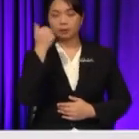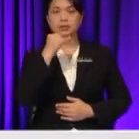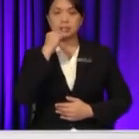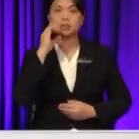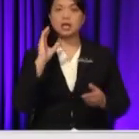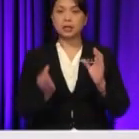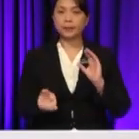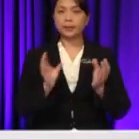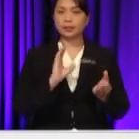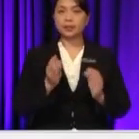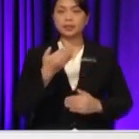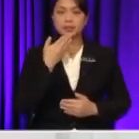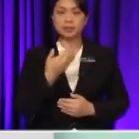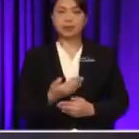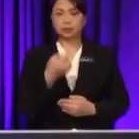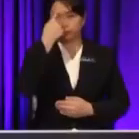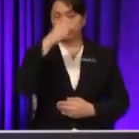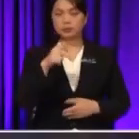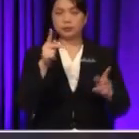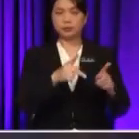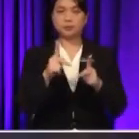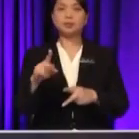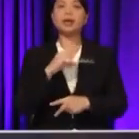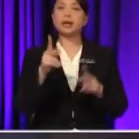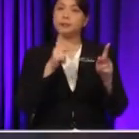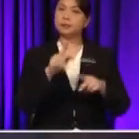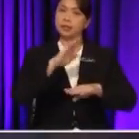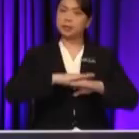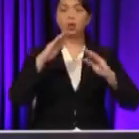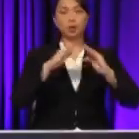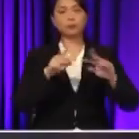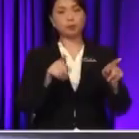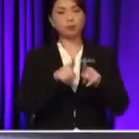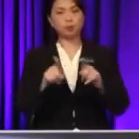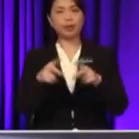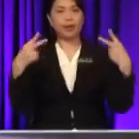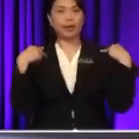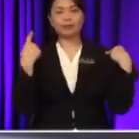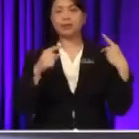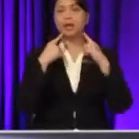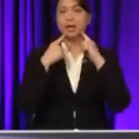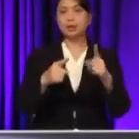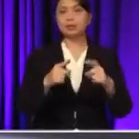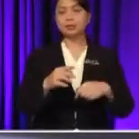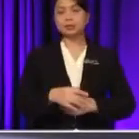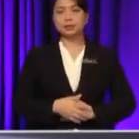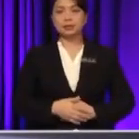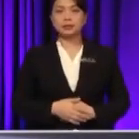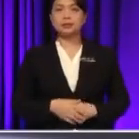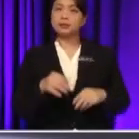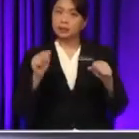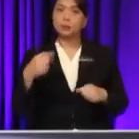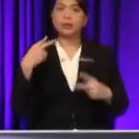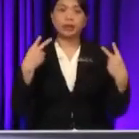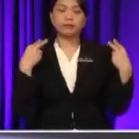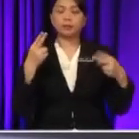much, pupils online, for your answers. I hope pupils at home also had their own answers as well. Now, teacher, can we have a short a conclusion on what we've